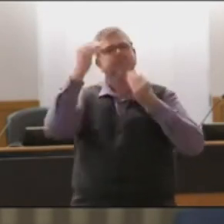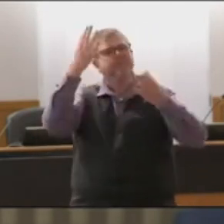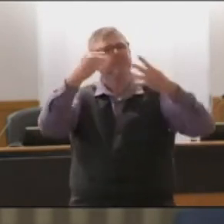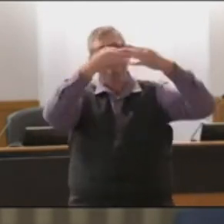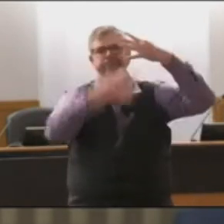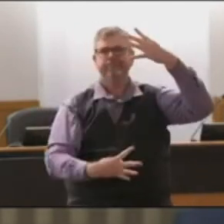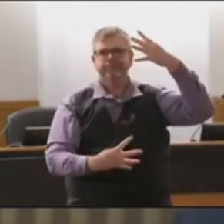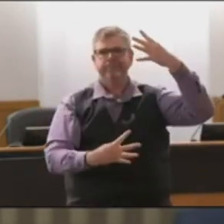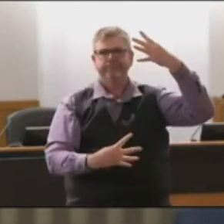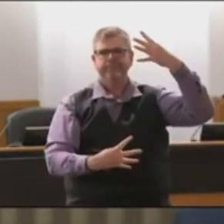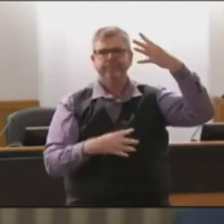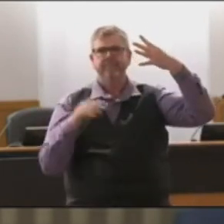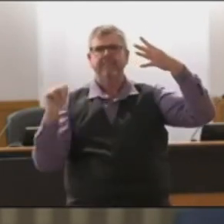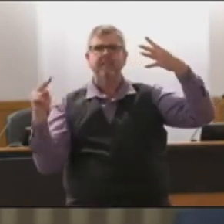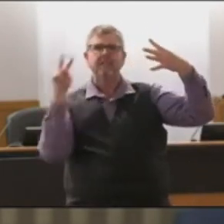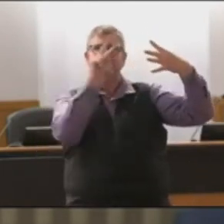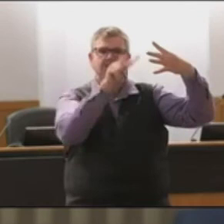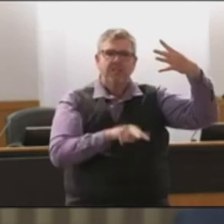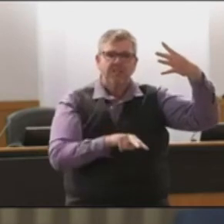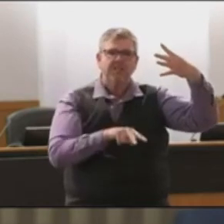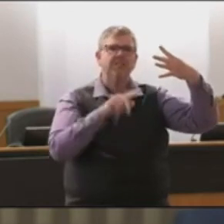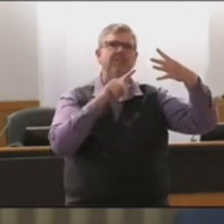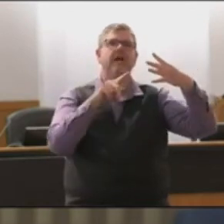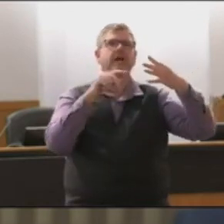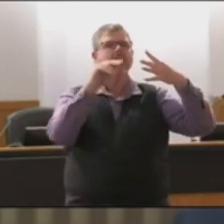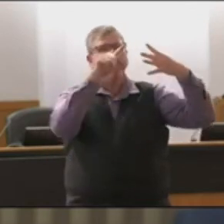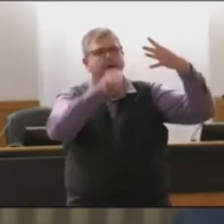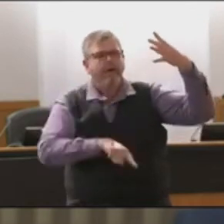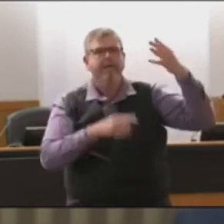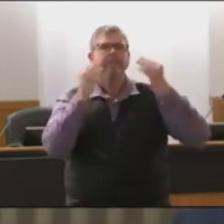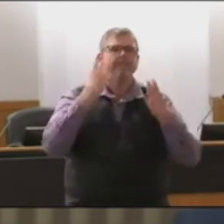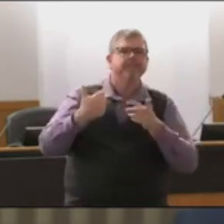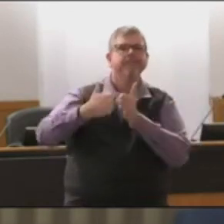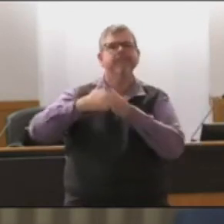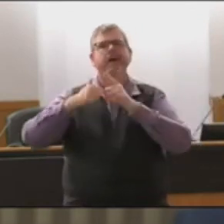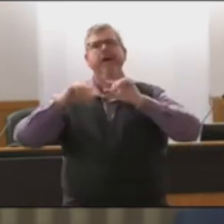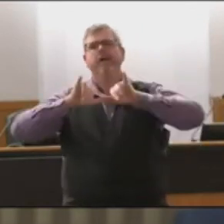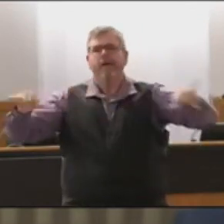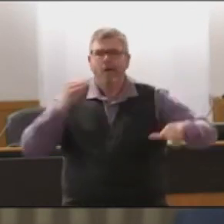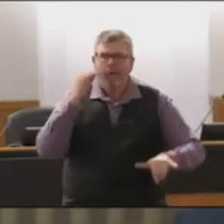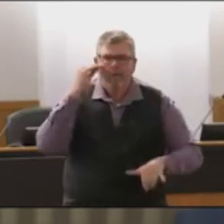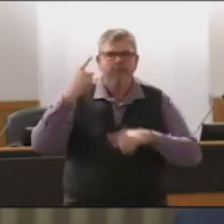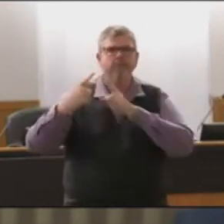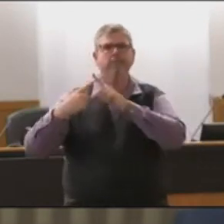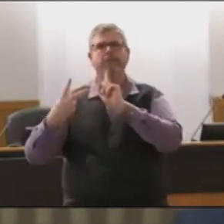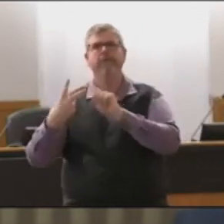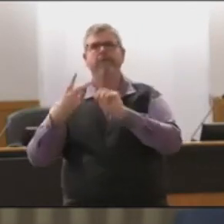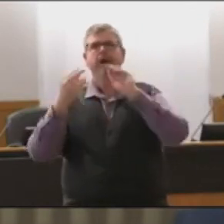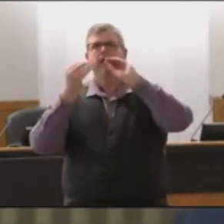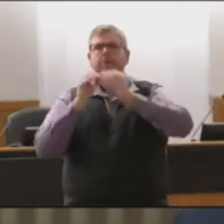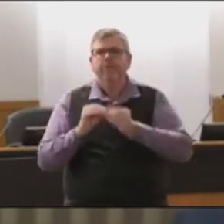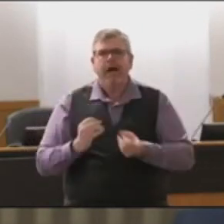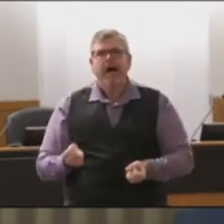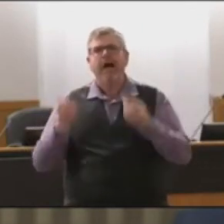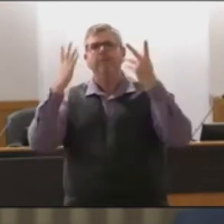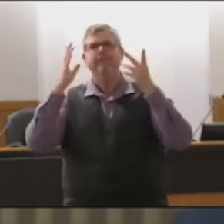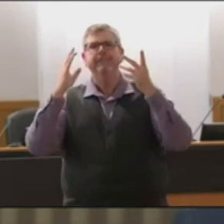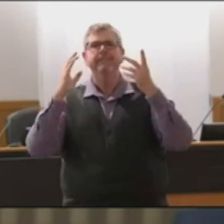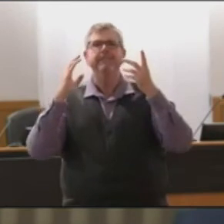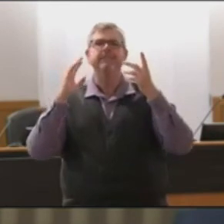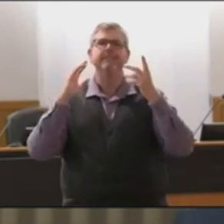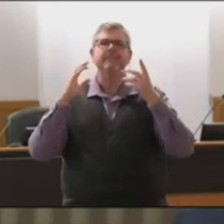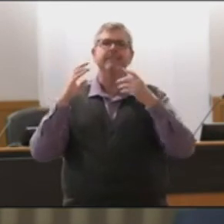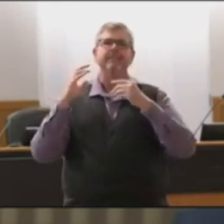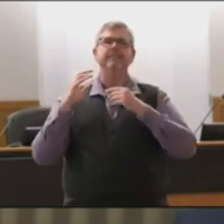orders, as well as our updated dashboards that provide information on cases in our county, laboratory testing, and our hospital